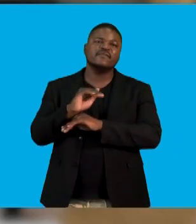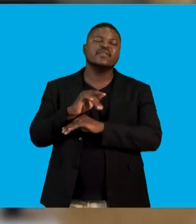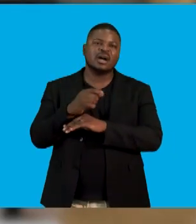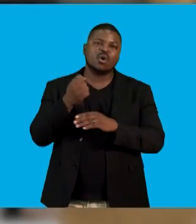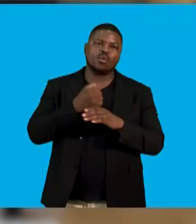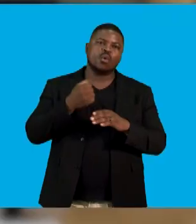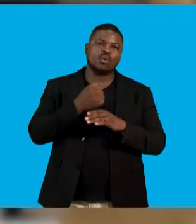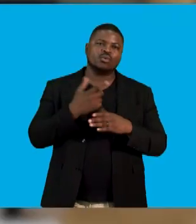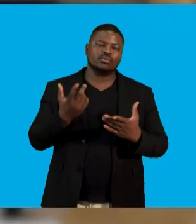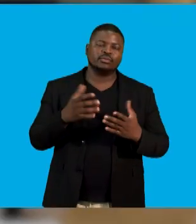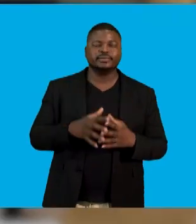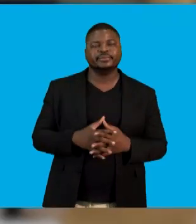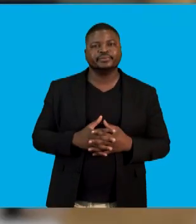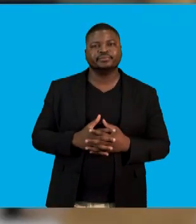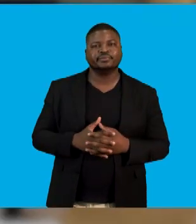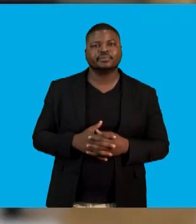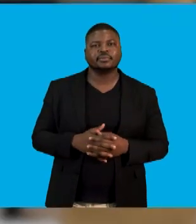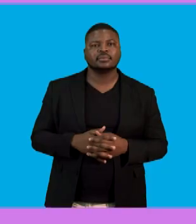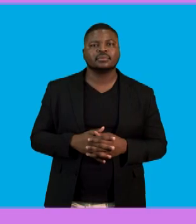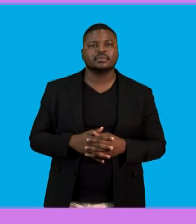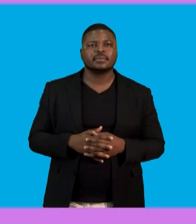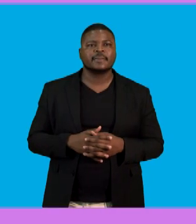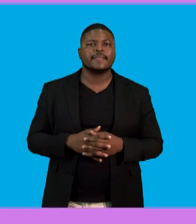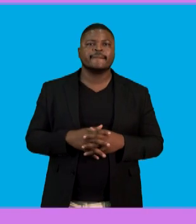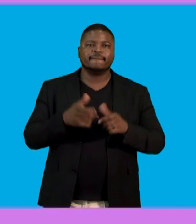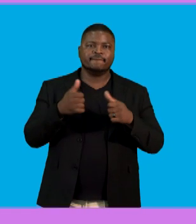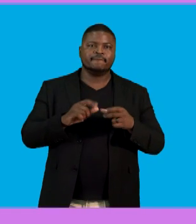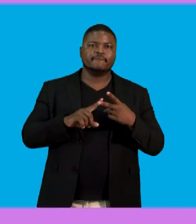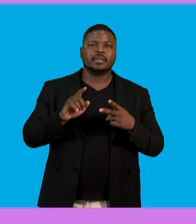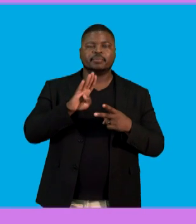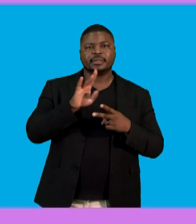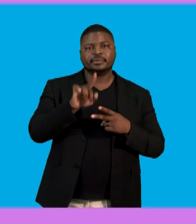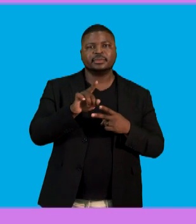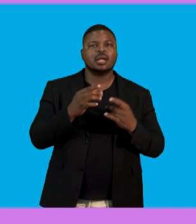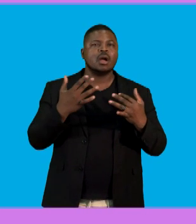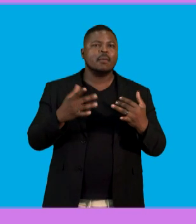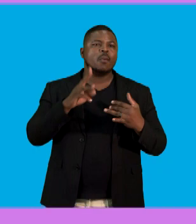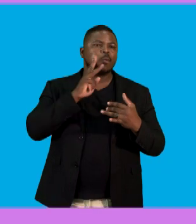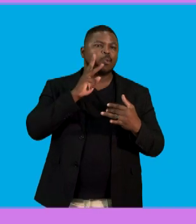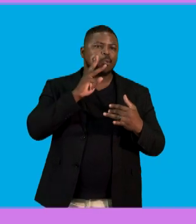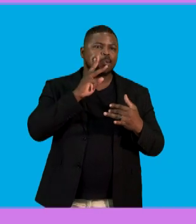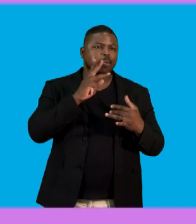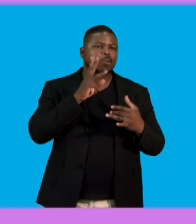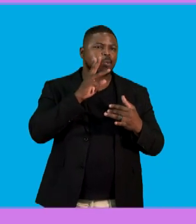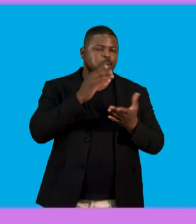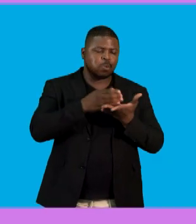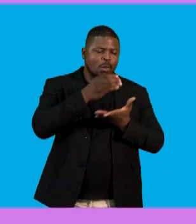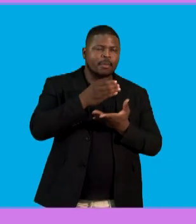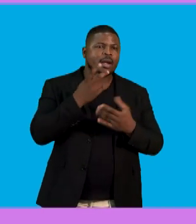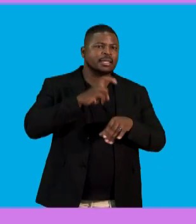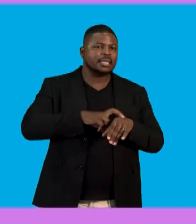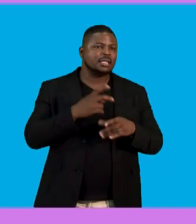the nutrients there. B says, how many cups of boiling water are needed? How many